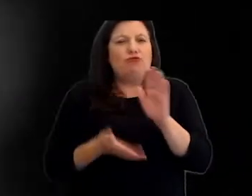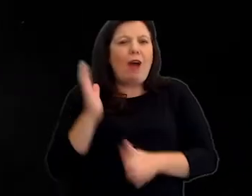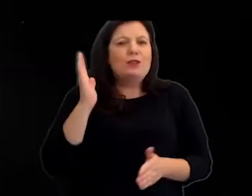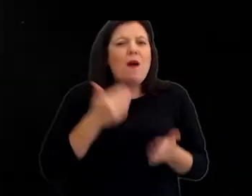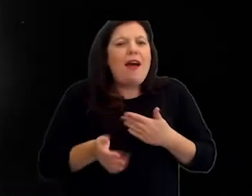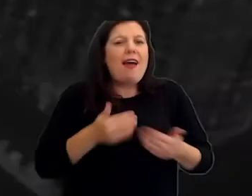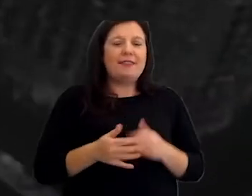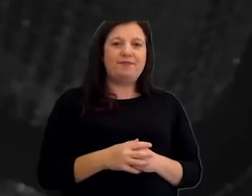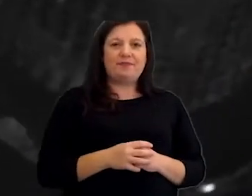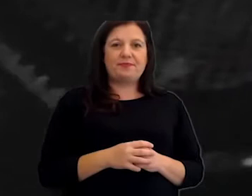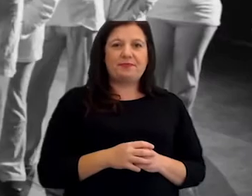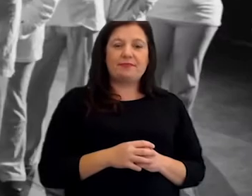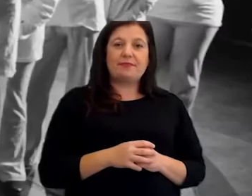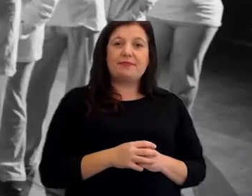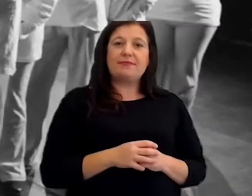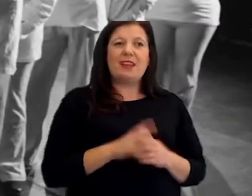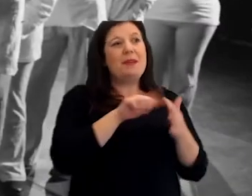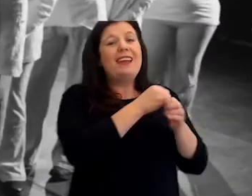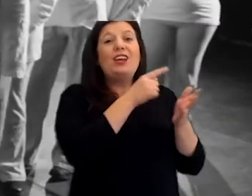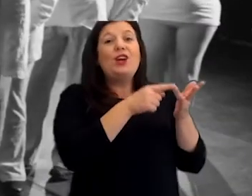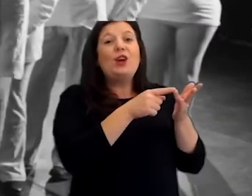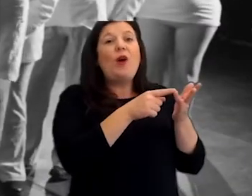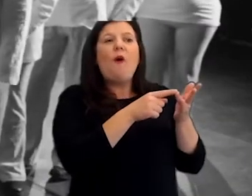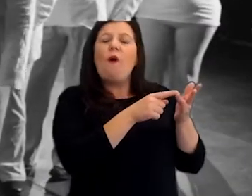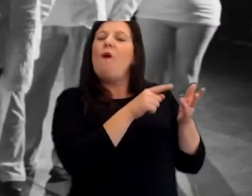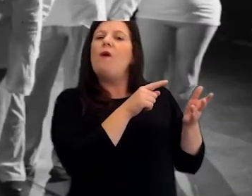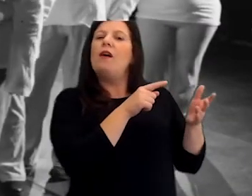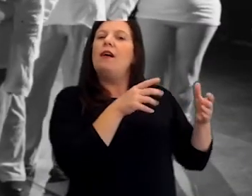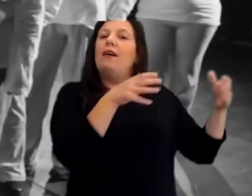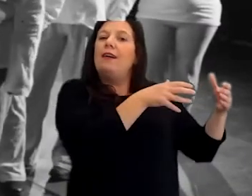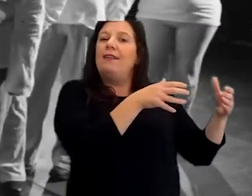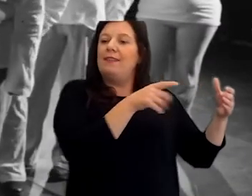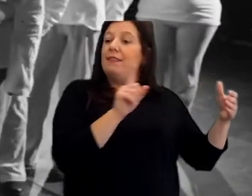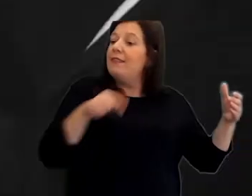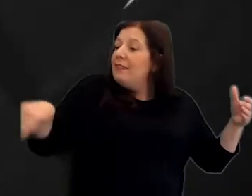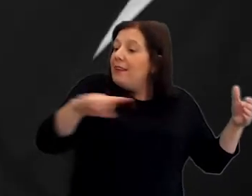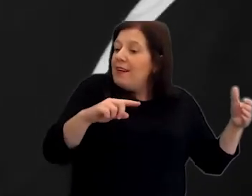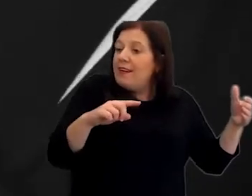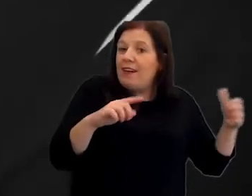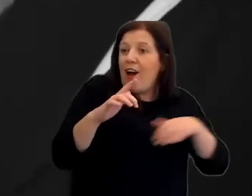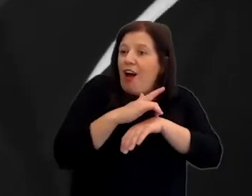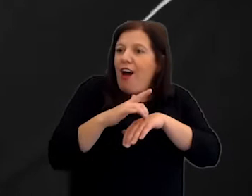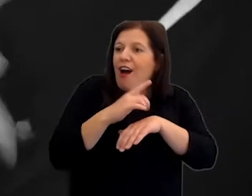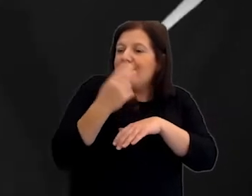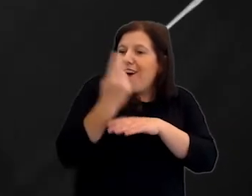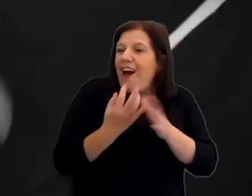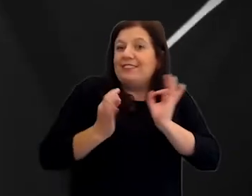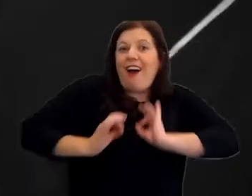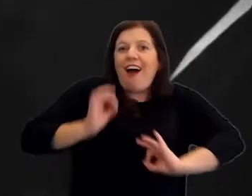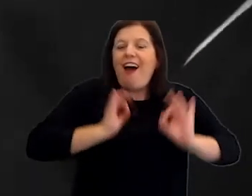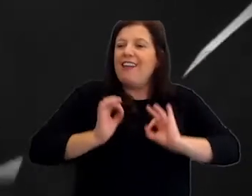basically about giving people who don't always have an opportunity an artistic output, a chance